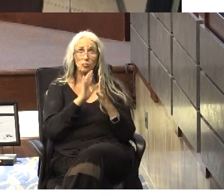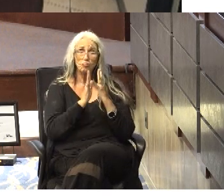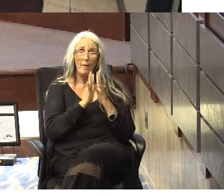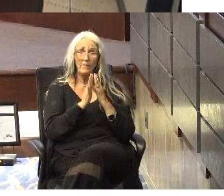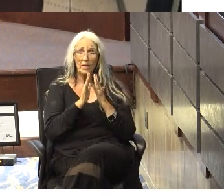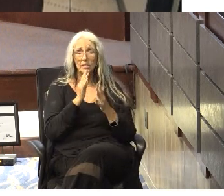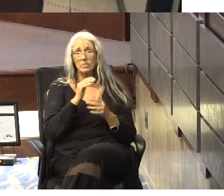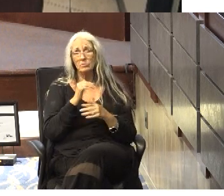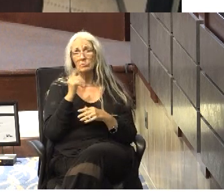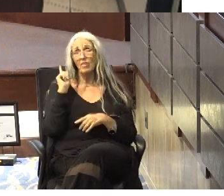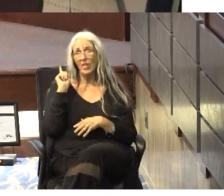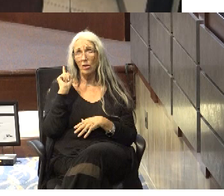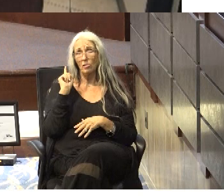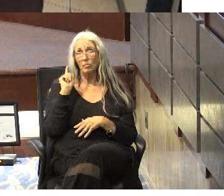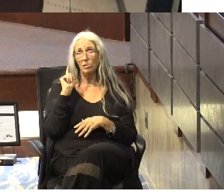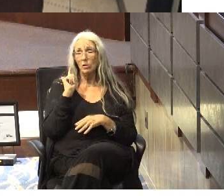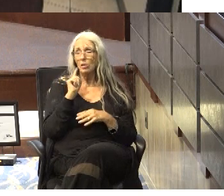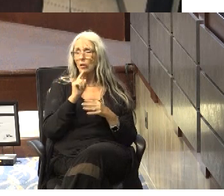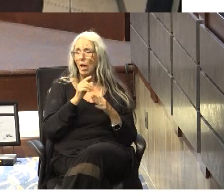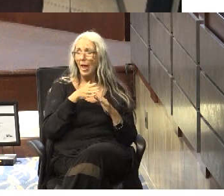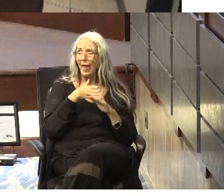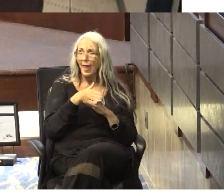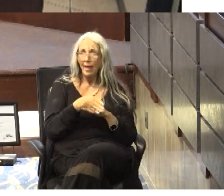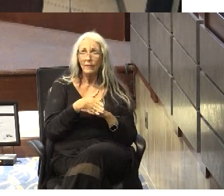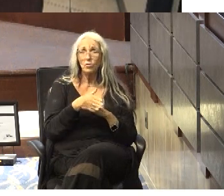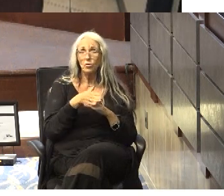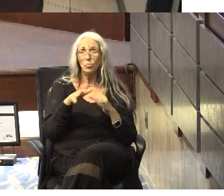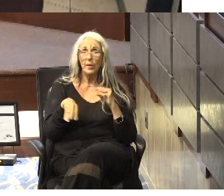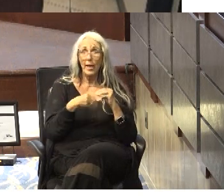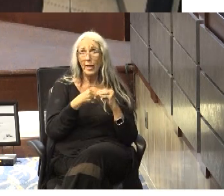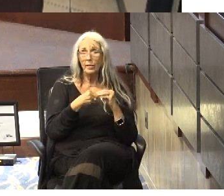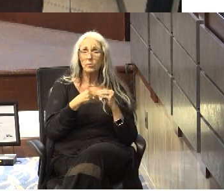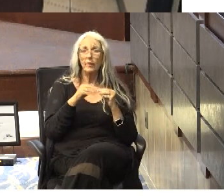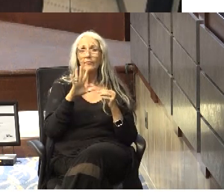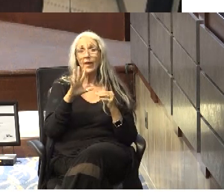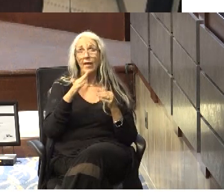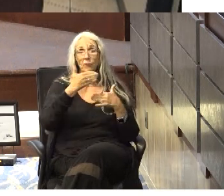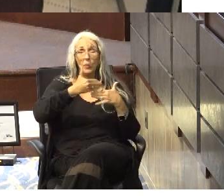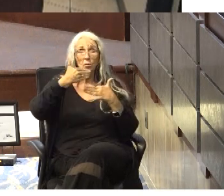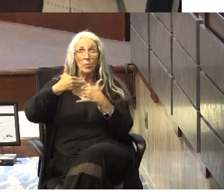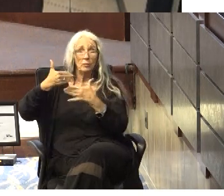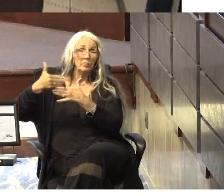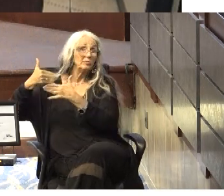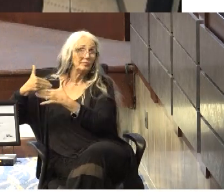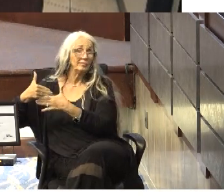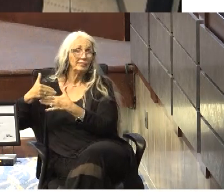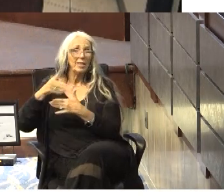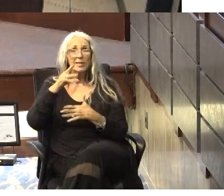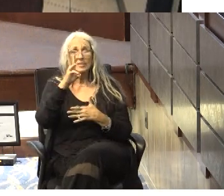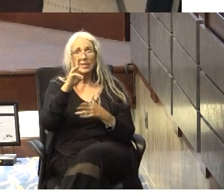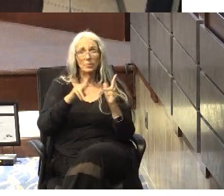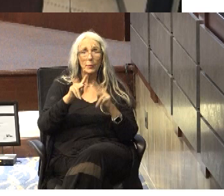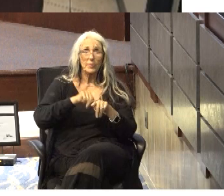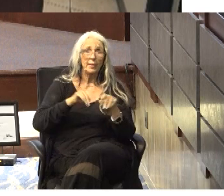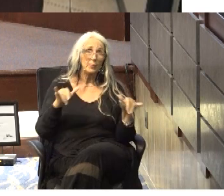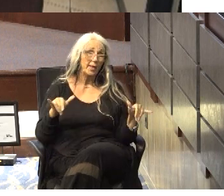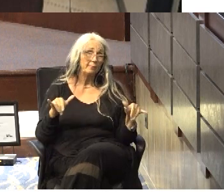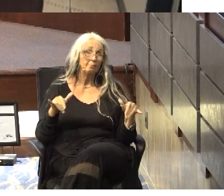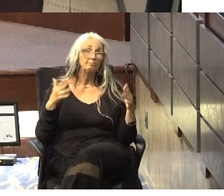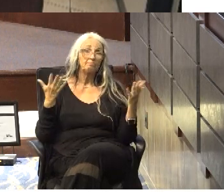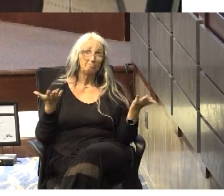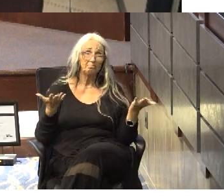handled. After the addition, we'll have 5 additional windows, so we can handle 6 people at a time, where the intent is.